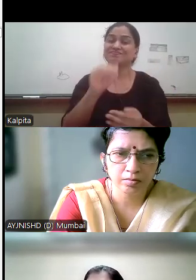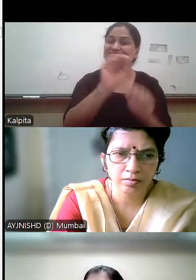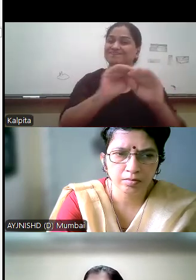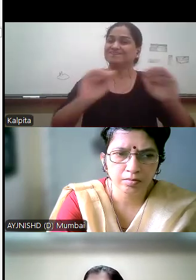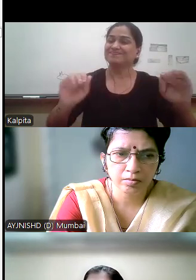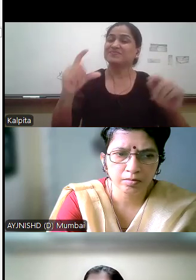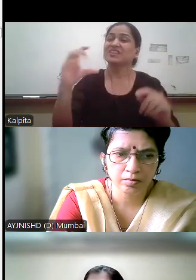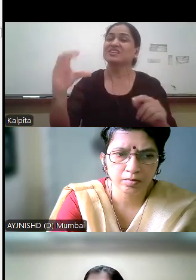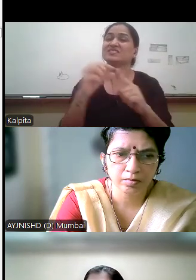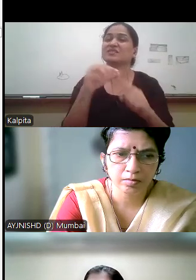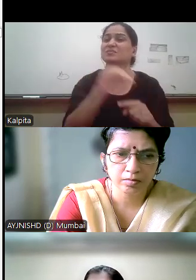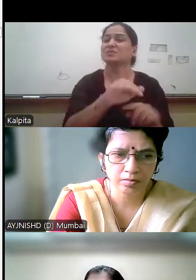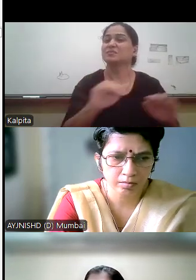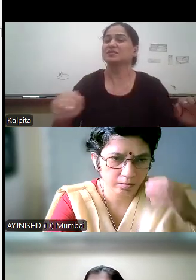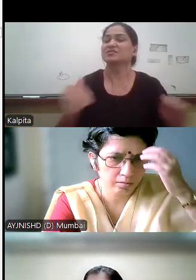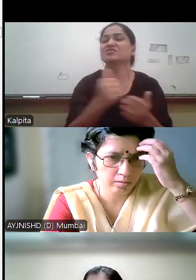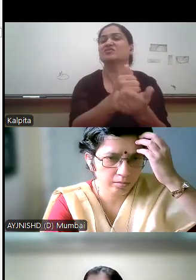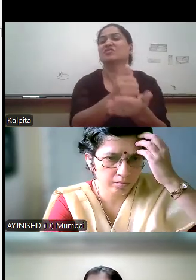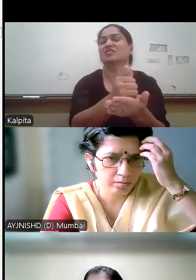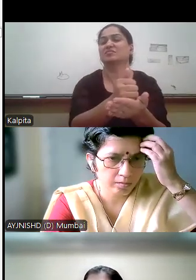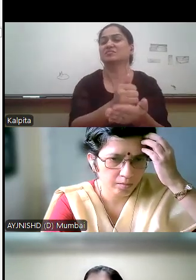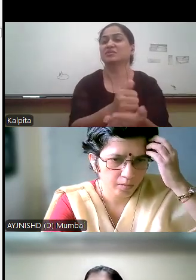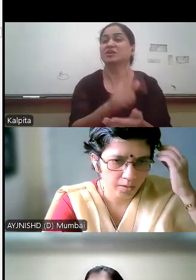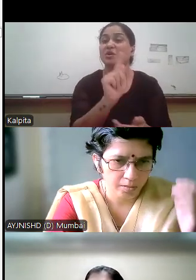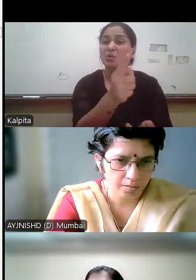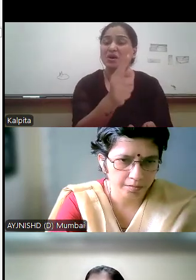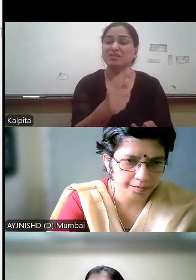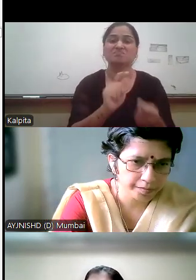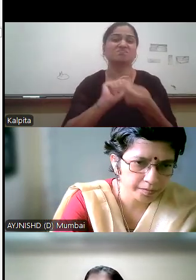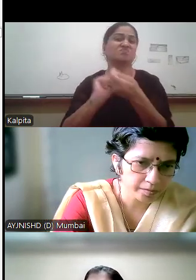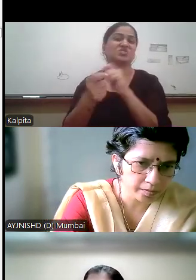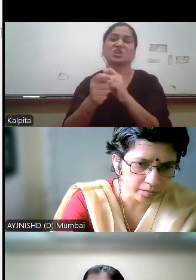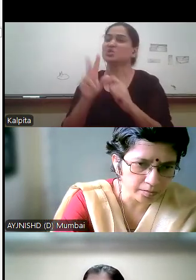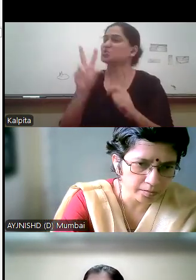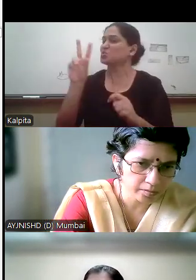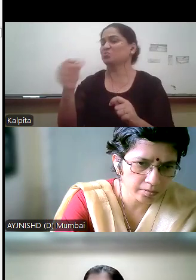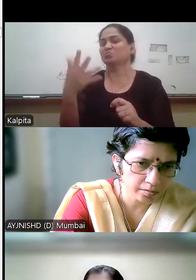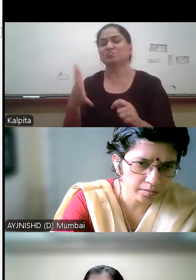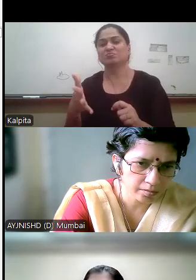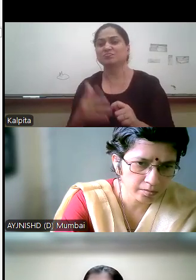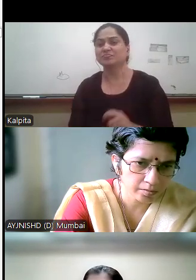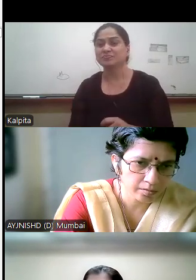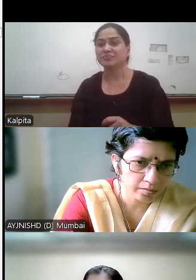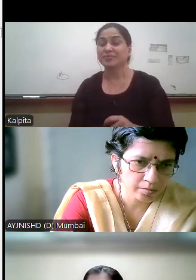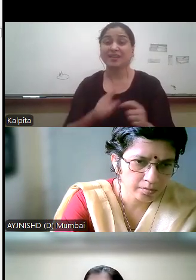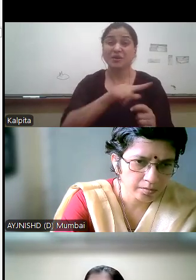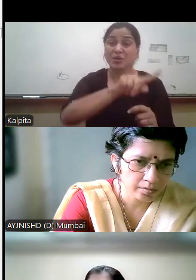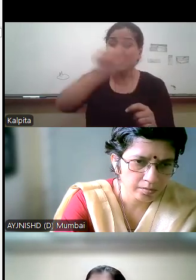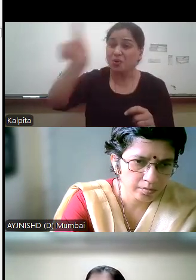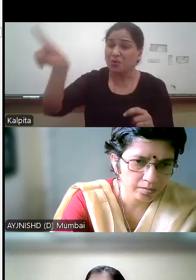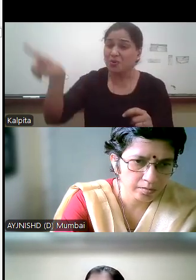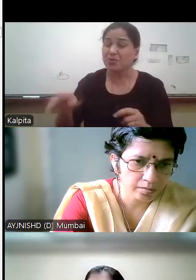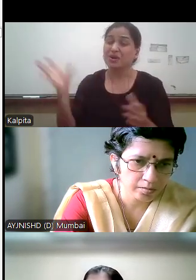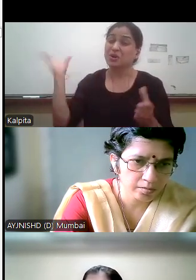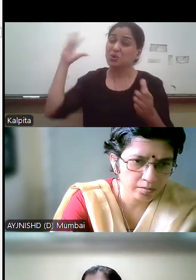lives. So no person is replaceable. We need all of them to work with the child, to identify